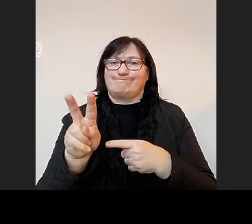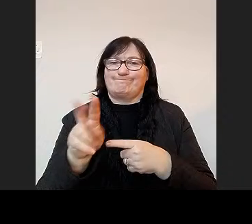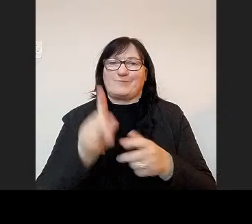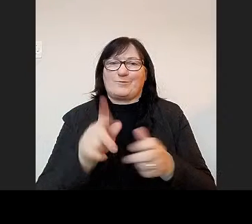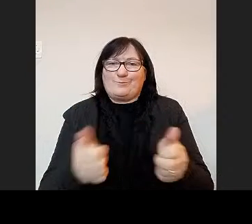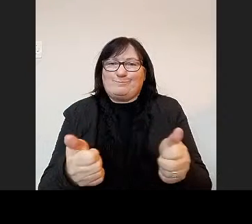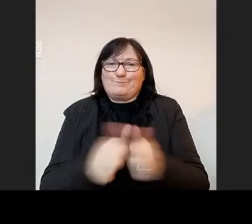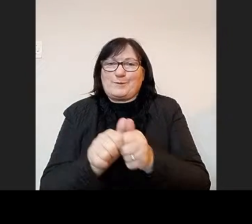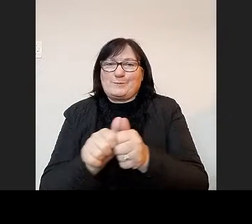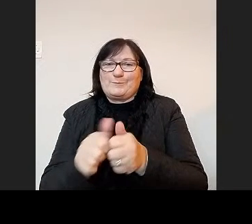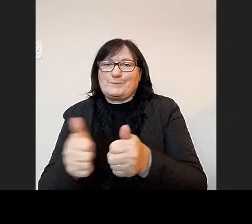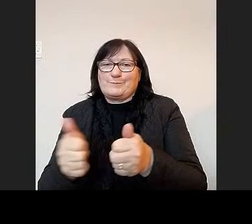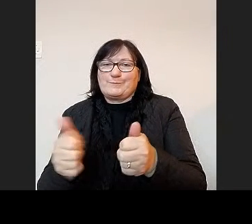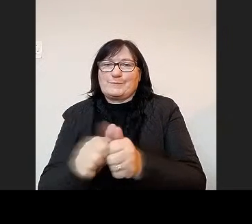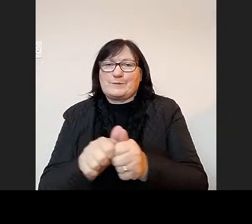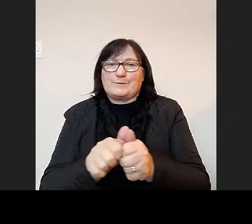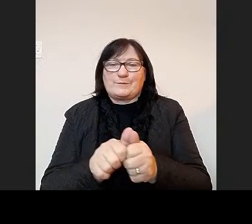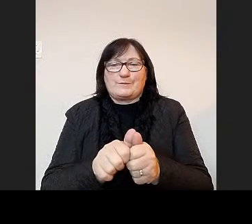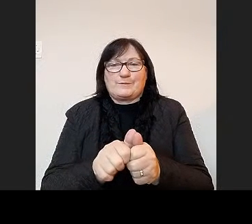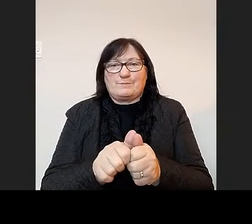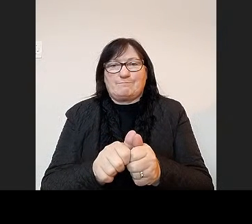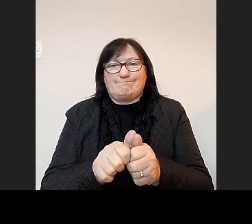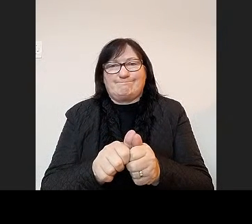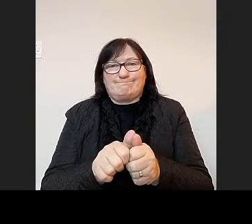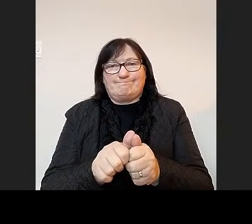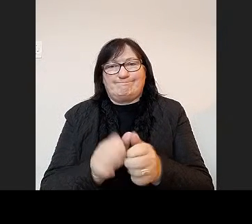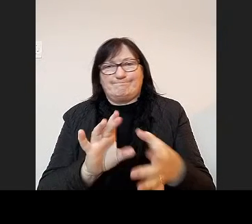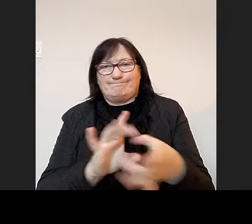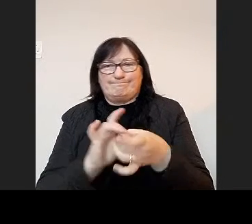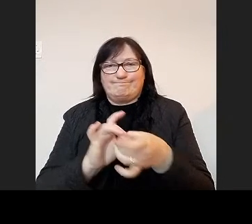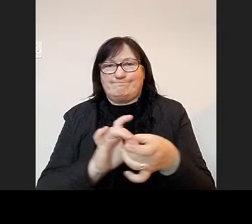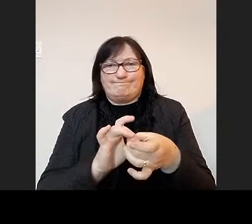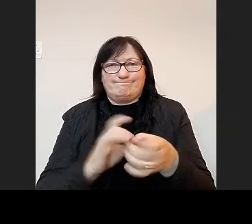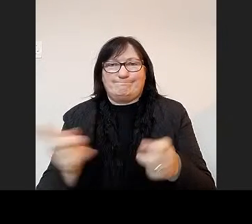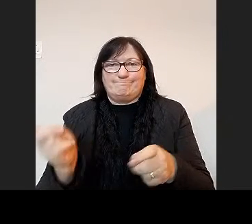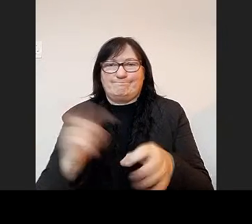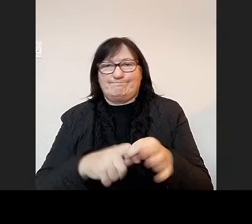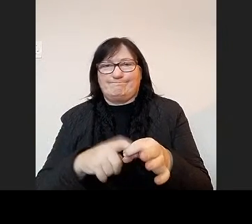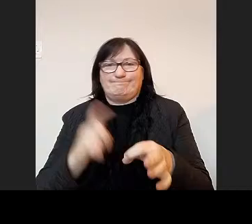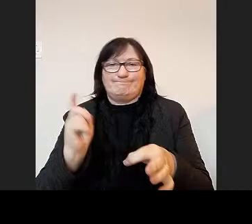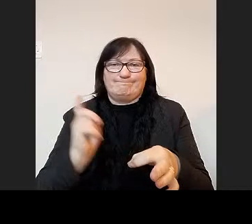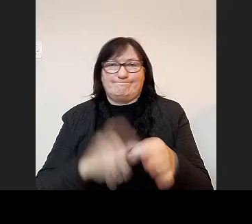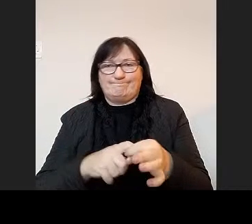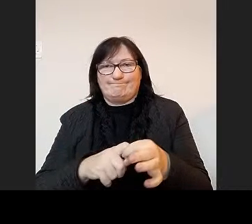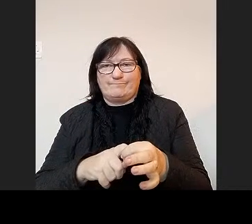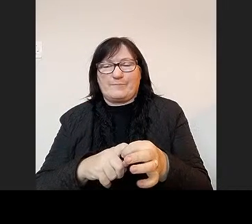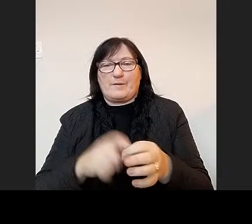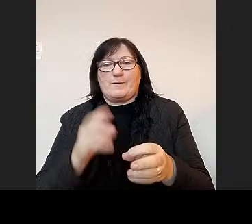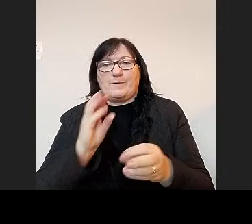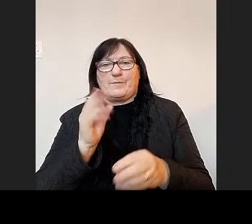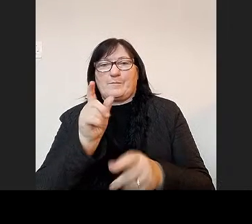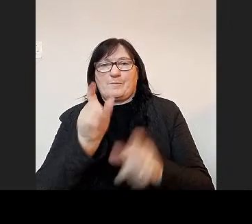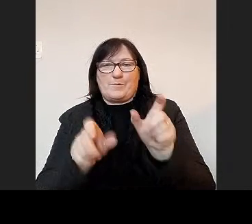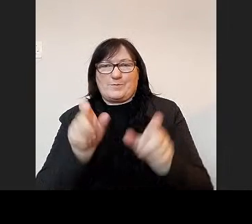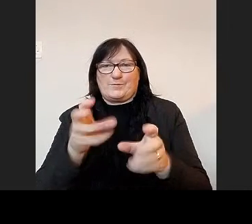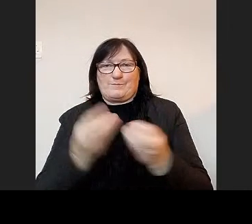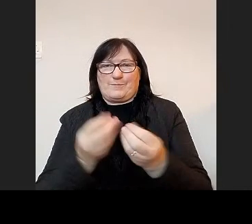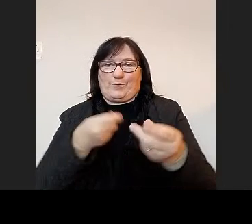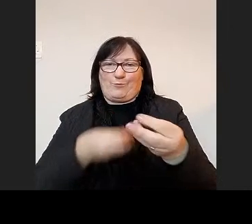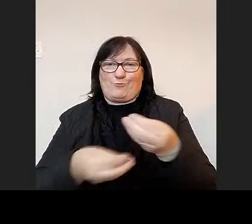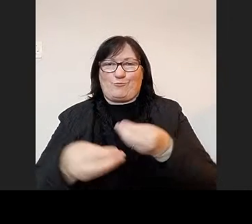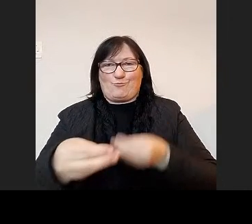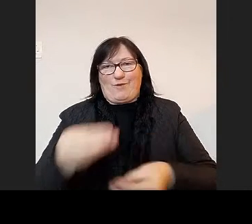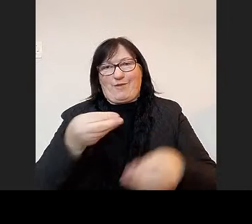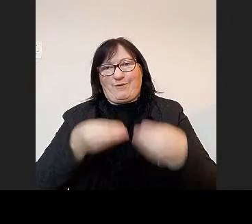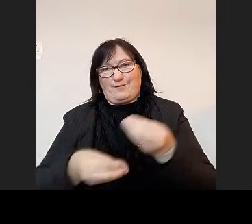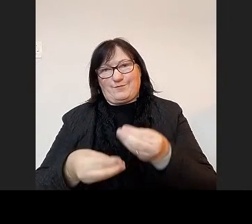our stakeholders and with our partners in trade. We coming close to the